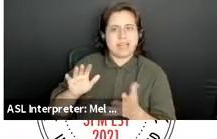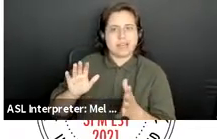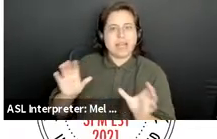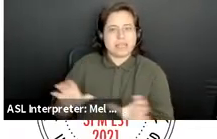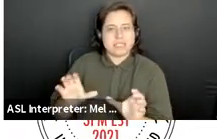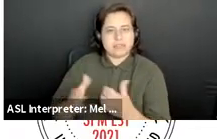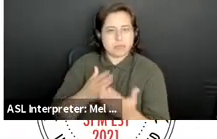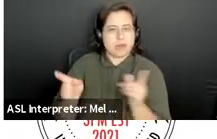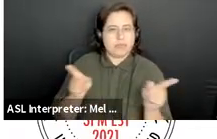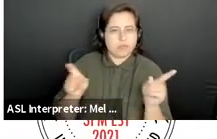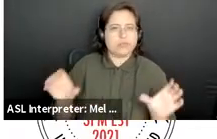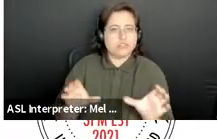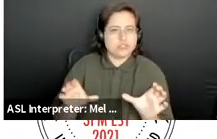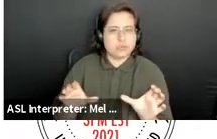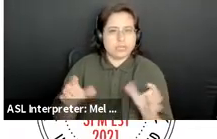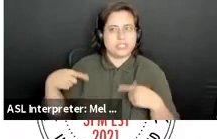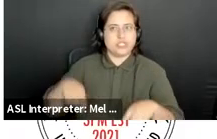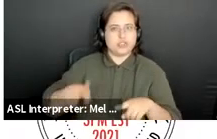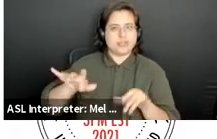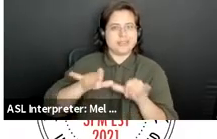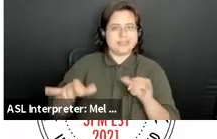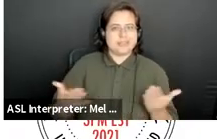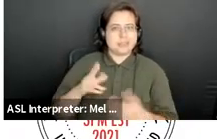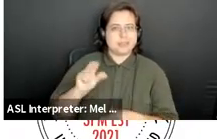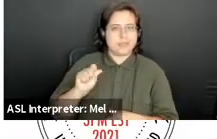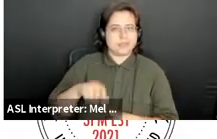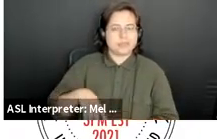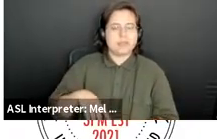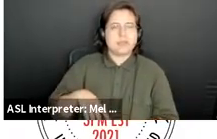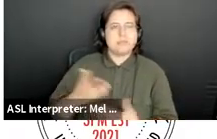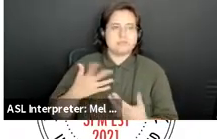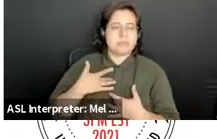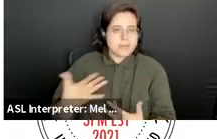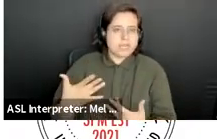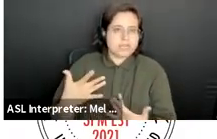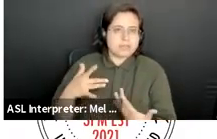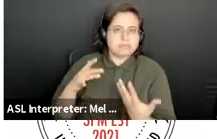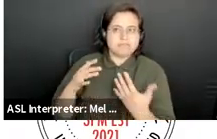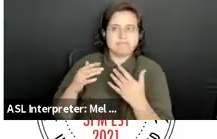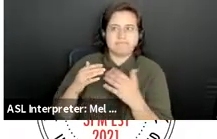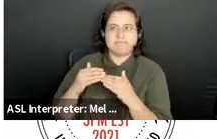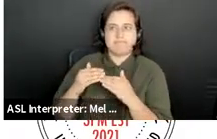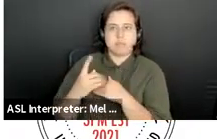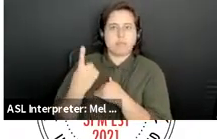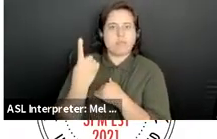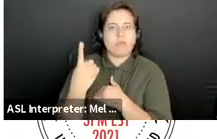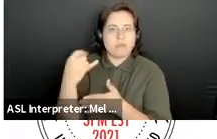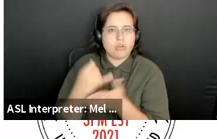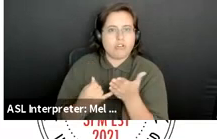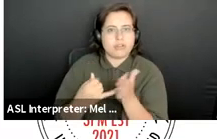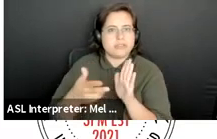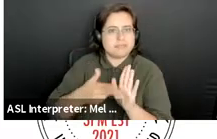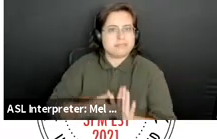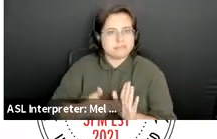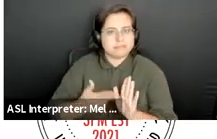are doing for the duration of their stay in the US. So typically, if more than one artist is on a single petition, they're really